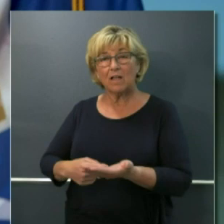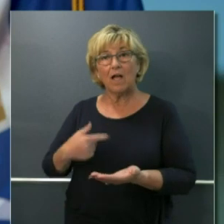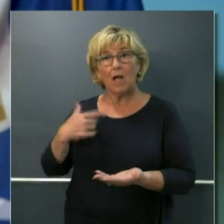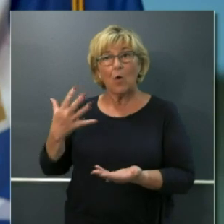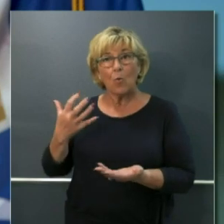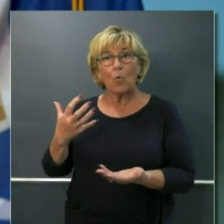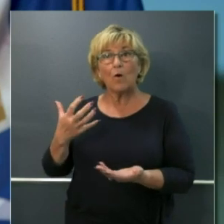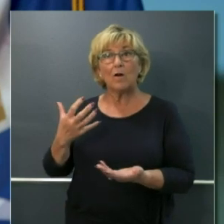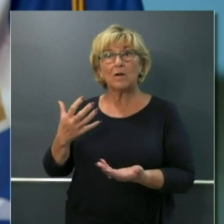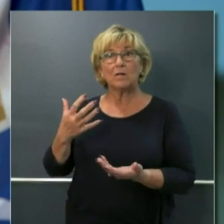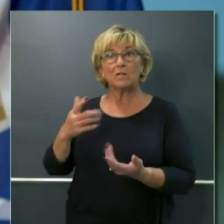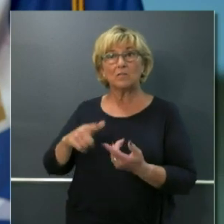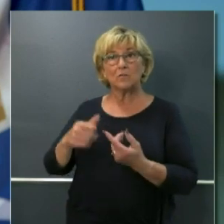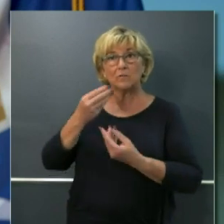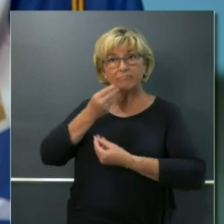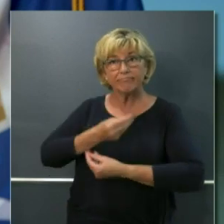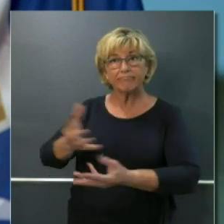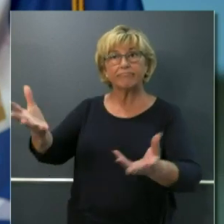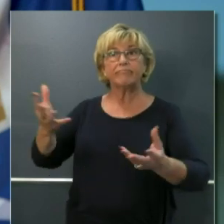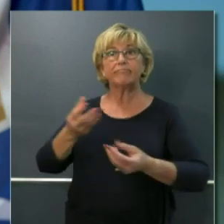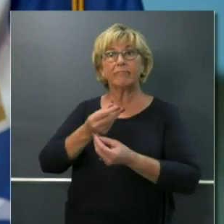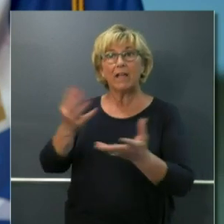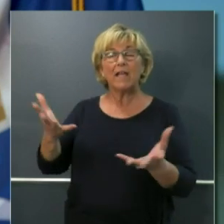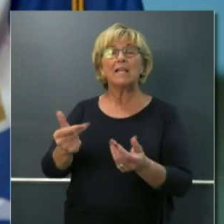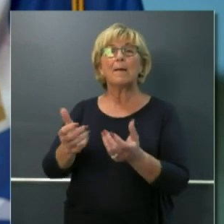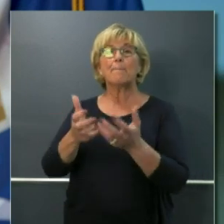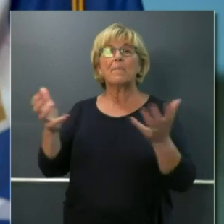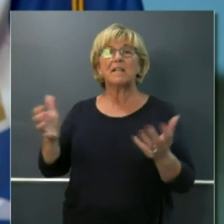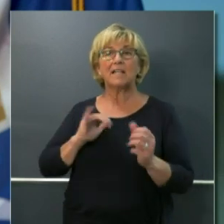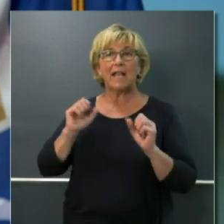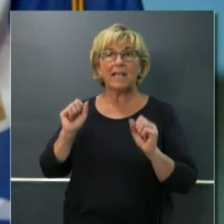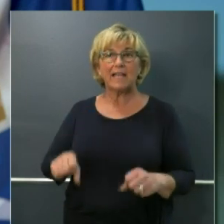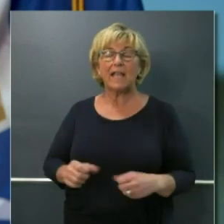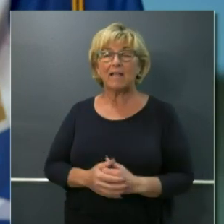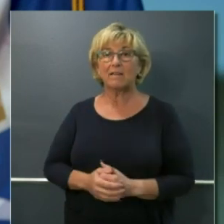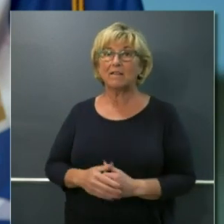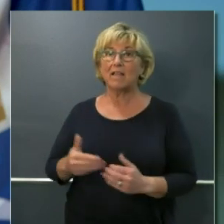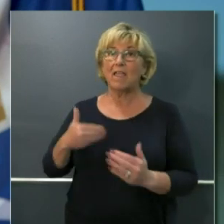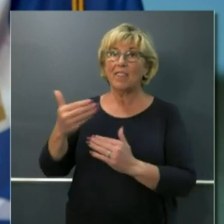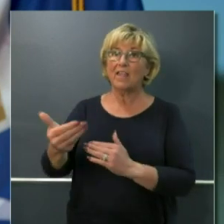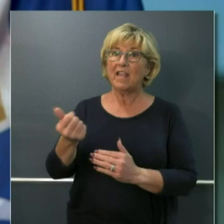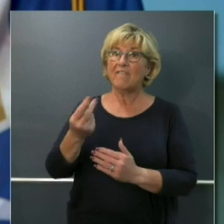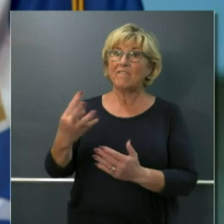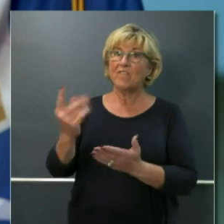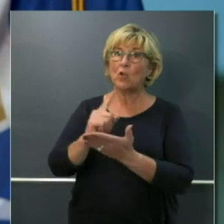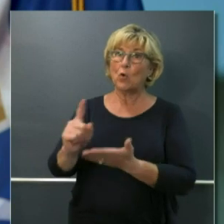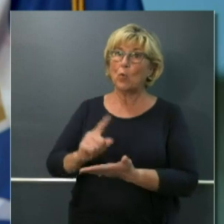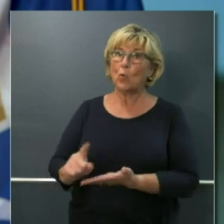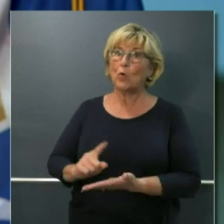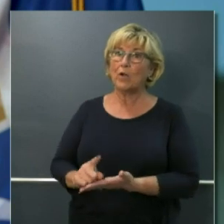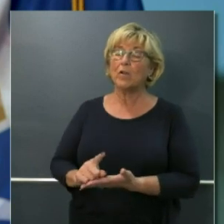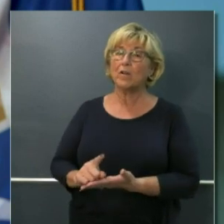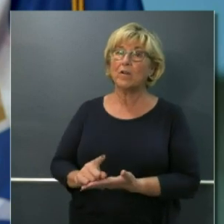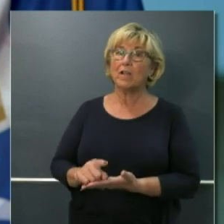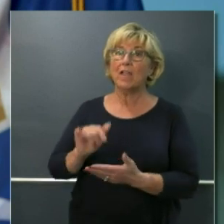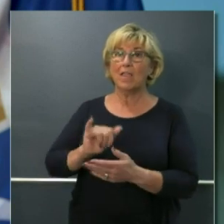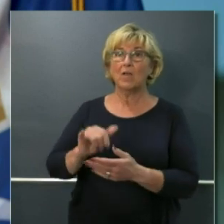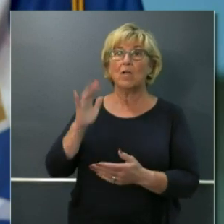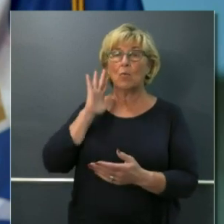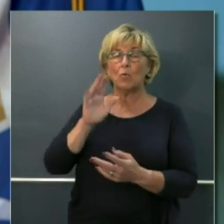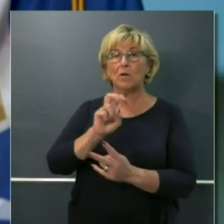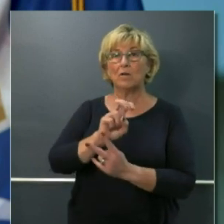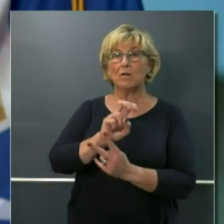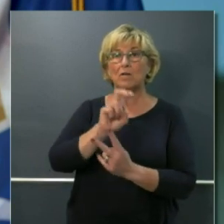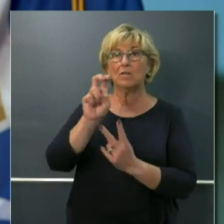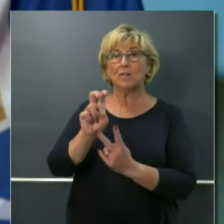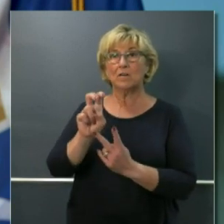socialize those private conversations as quickly as I can with you. I mentioned over the next few weeks, this is in the stage 2 of